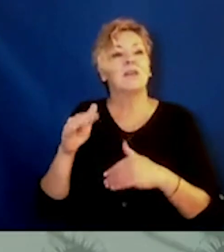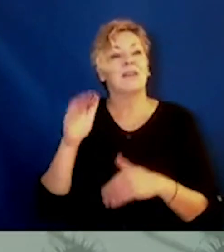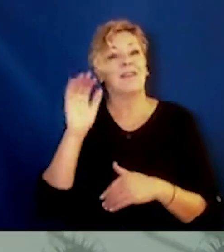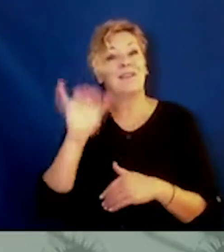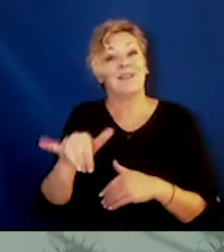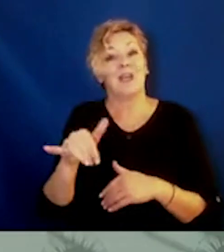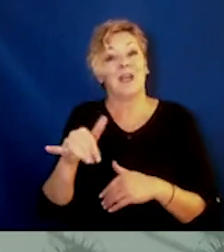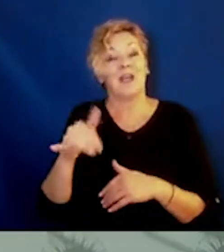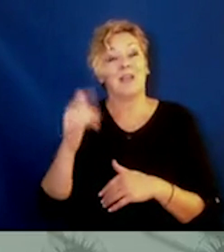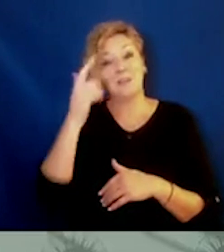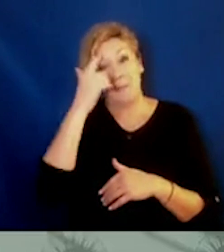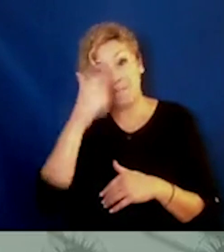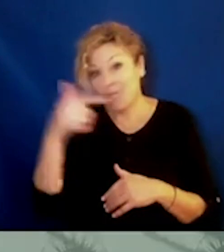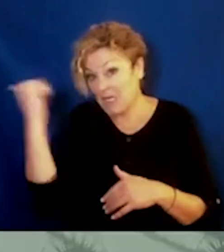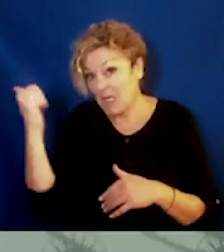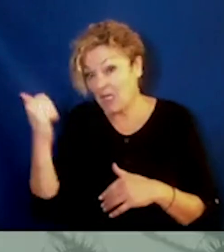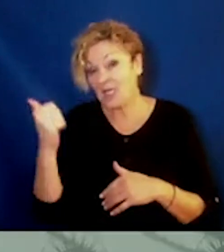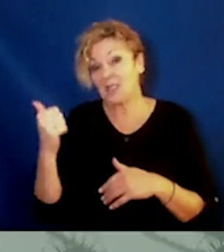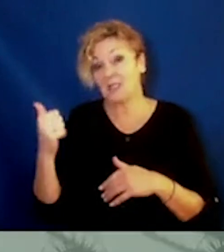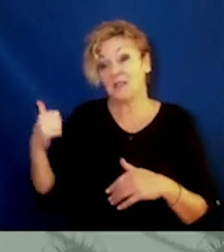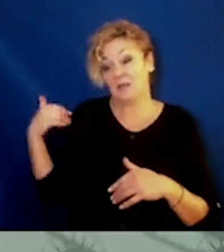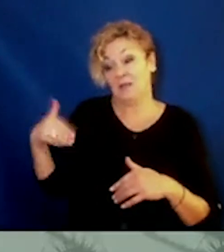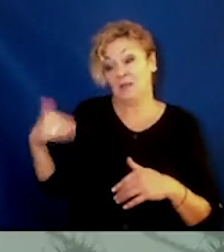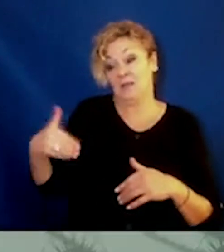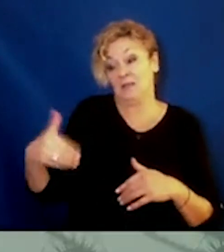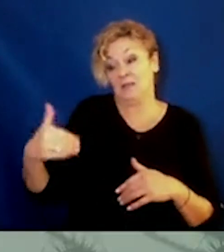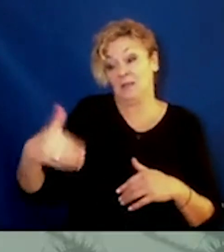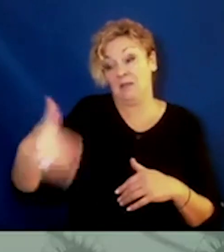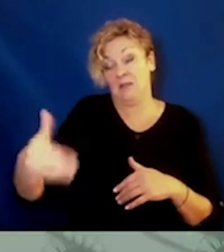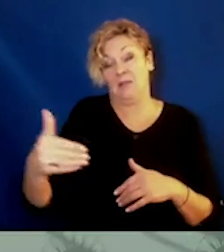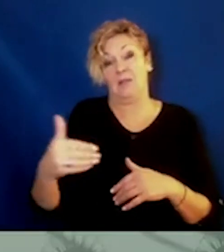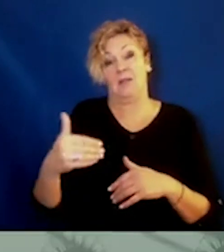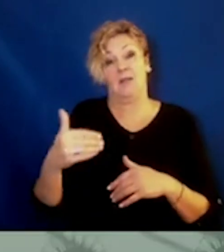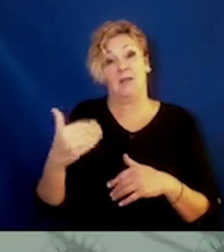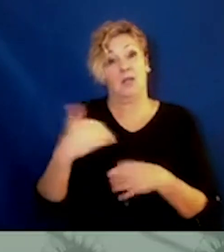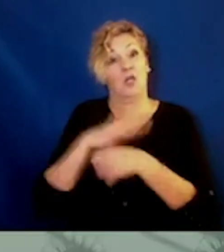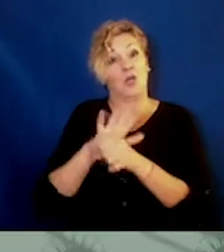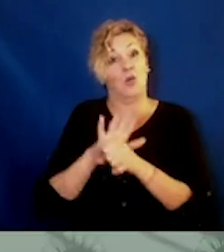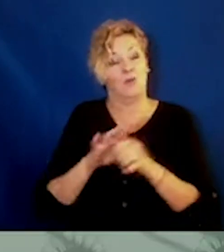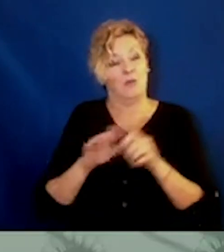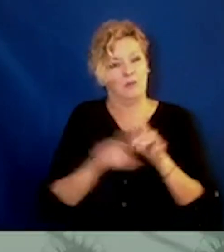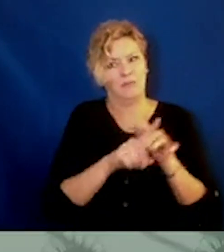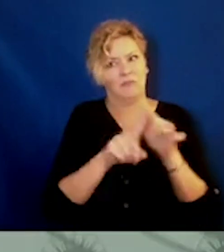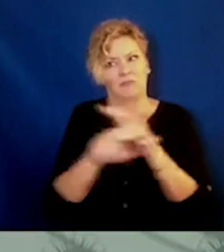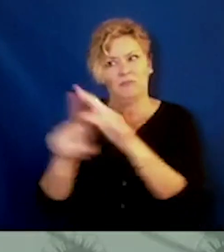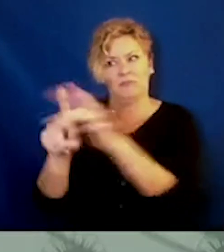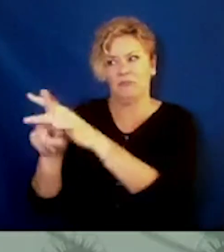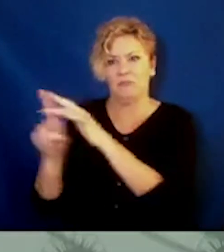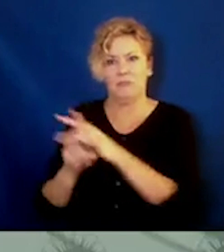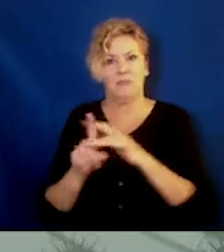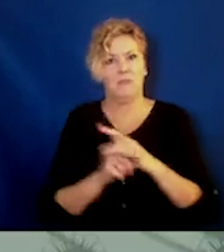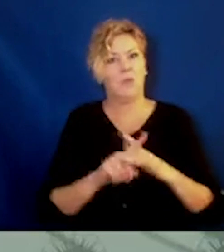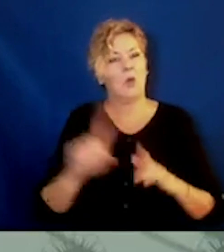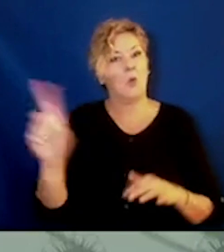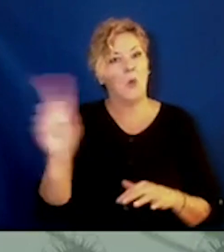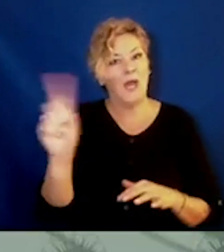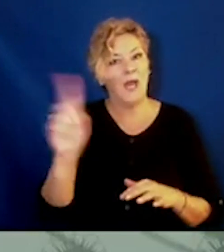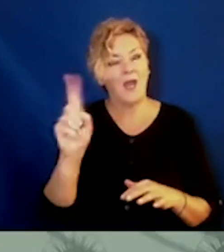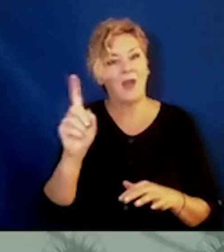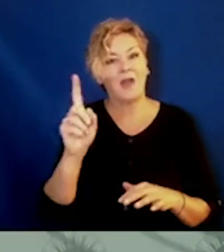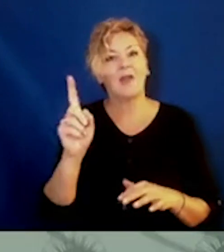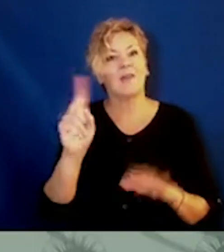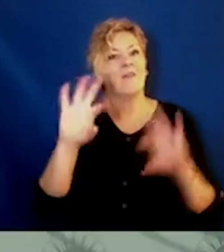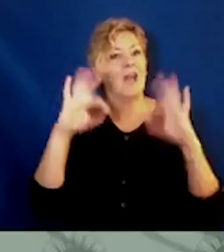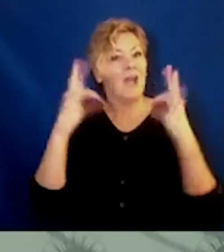health orders, simply disgraceful. But I would say this, that one of the order that Dr. Henry brought in